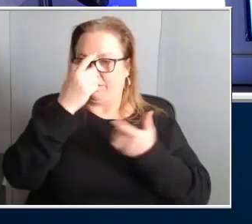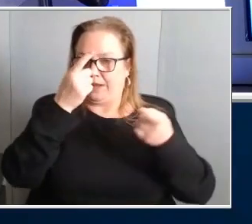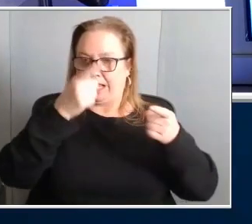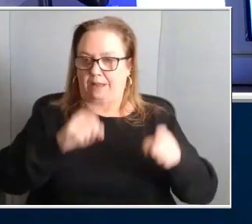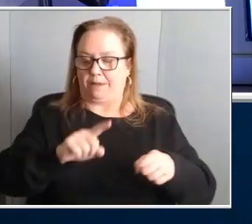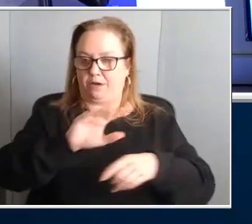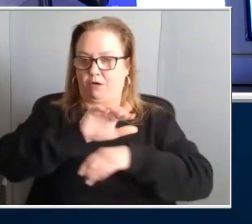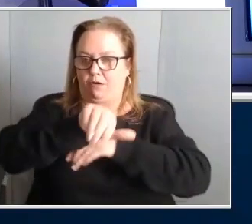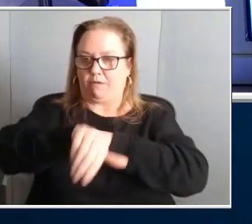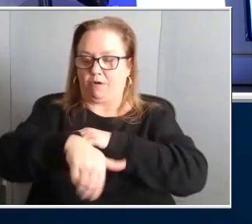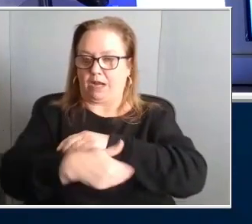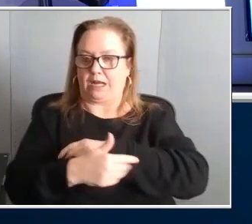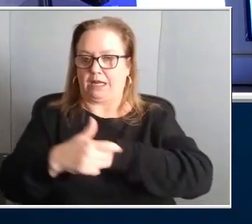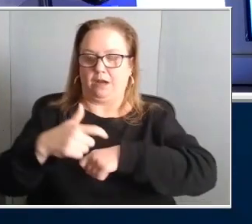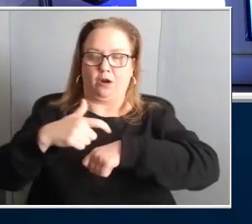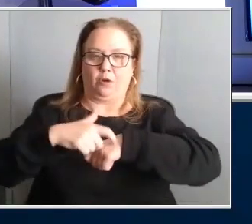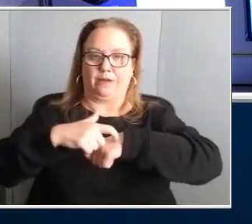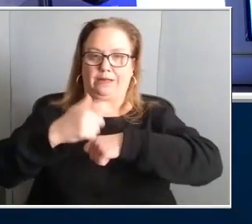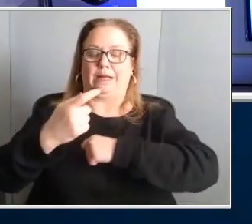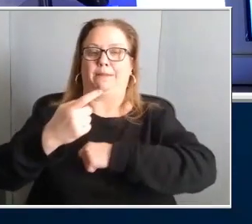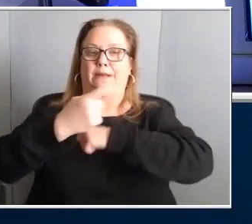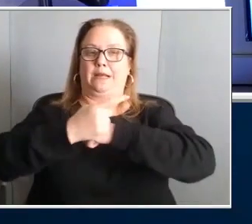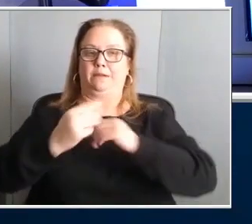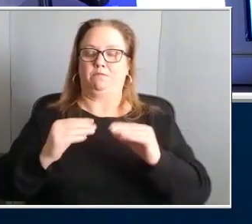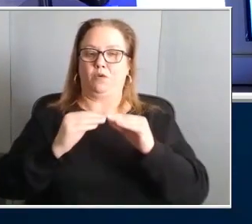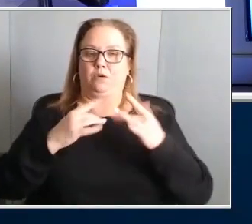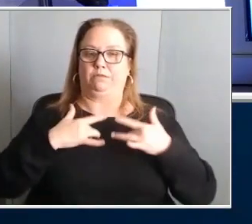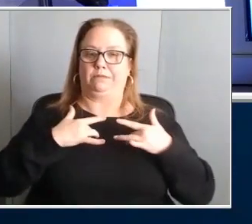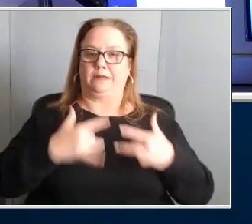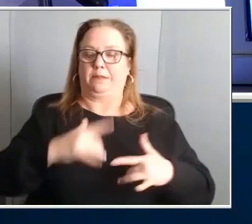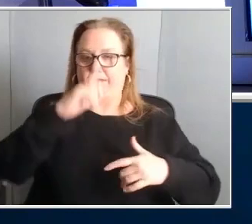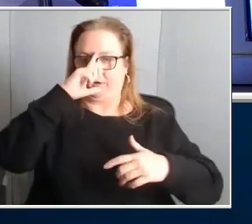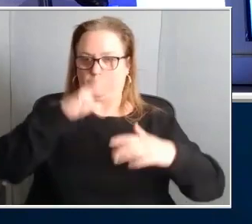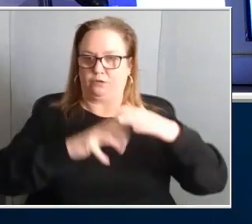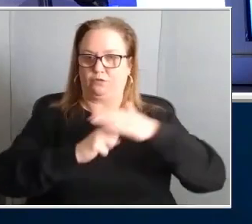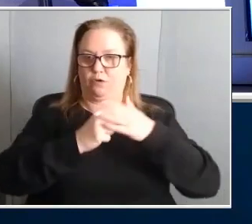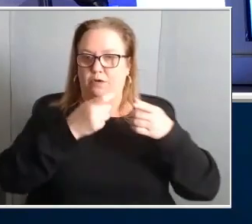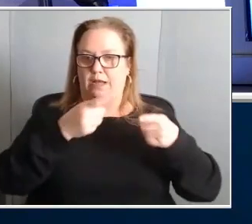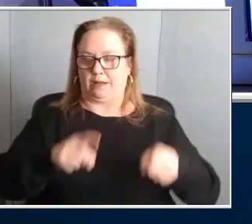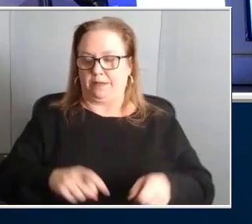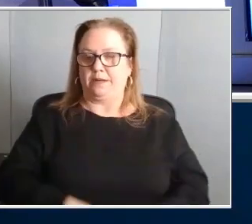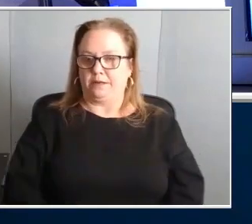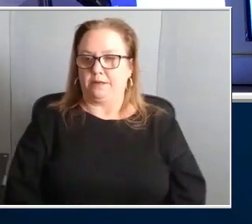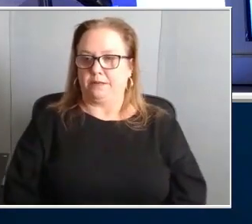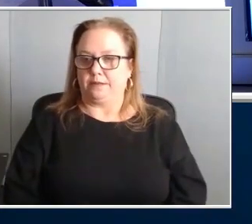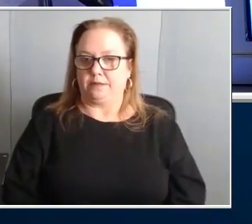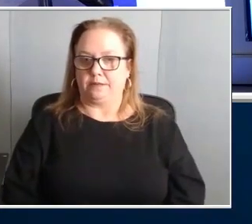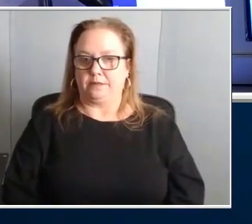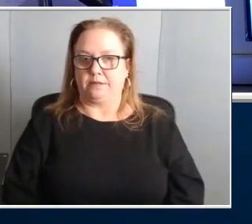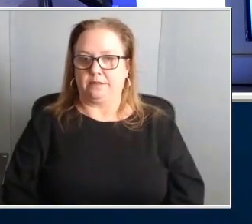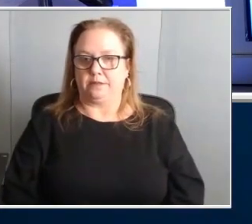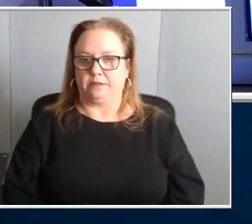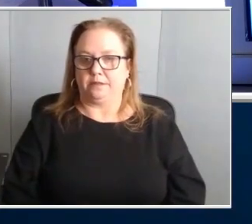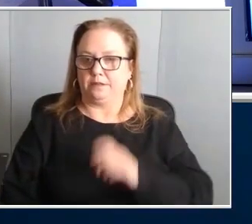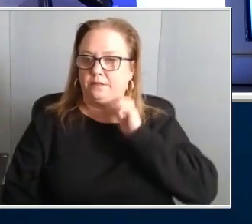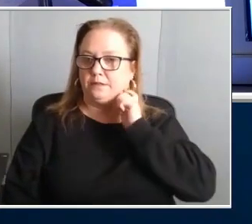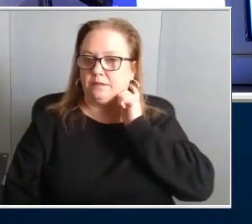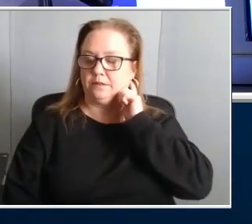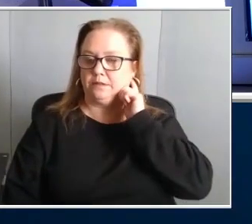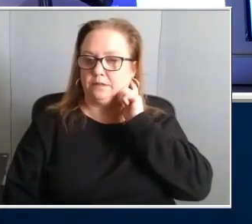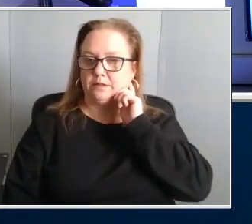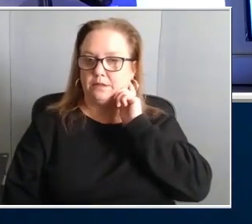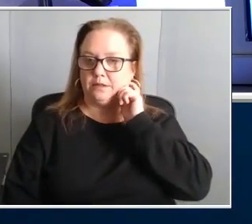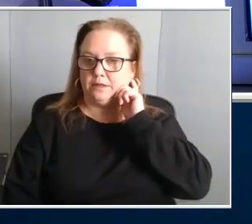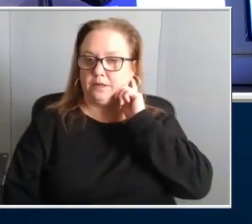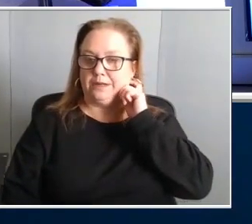And is there a time of the day that's more prevalent for a stroke to occur? That's a great question. Sure. I